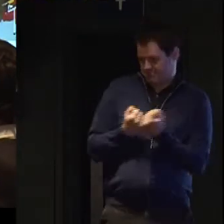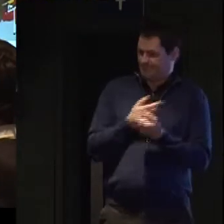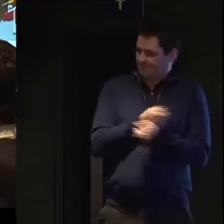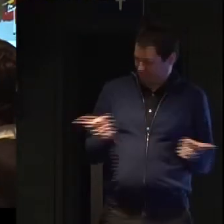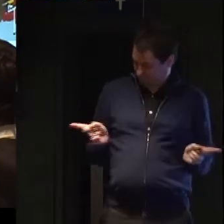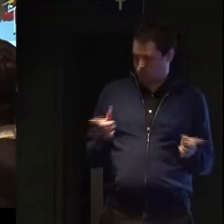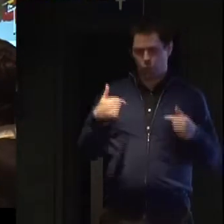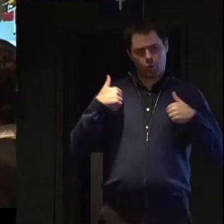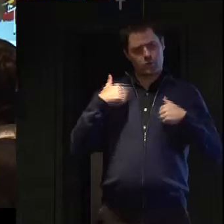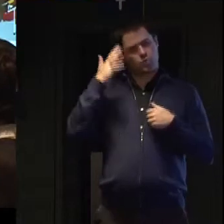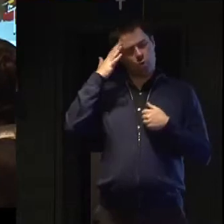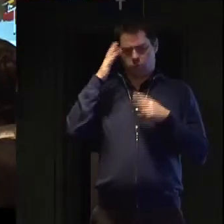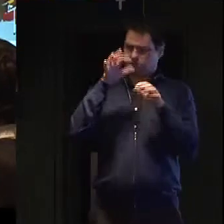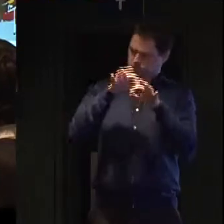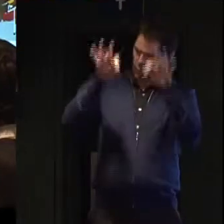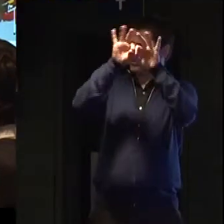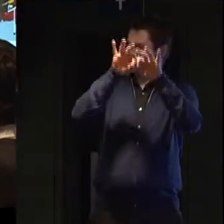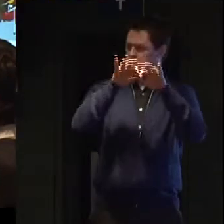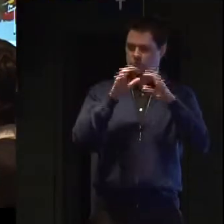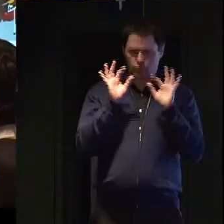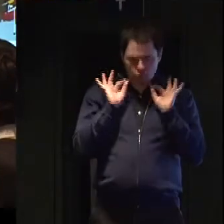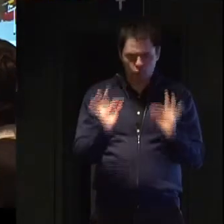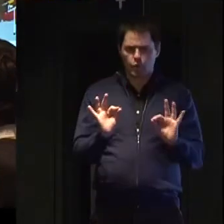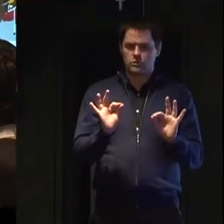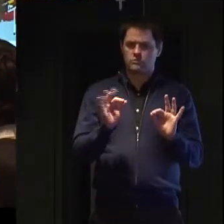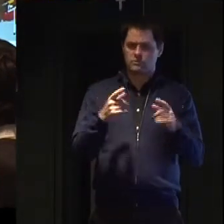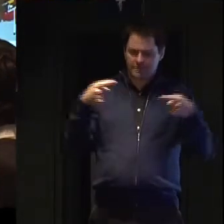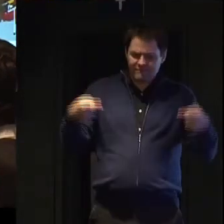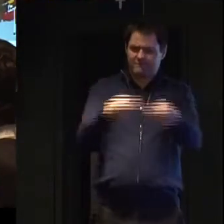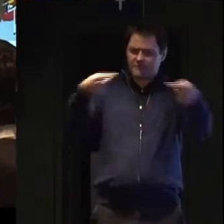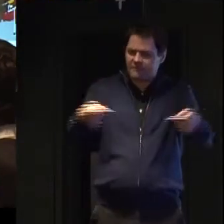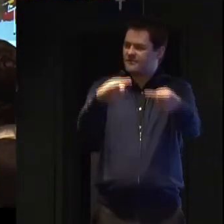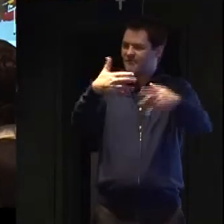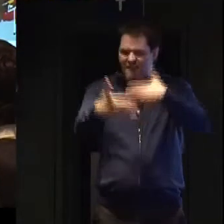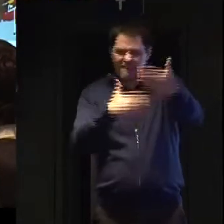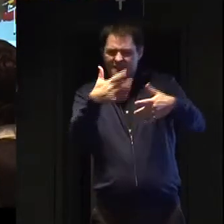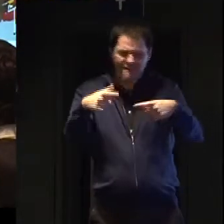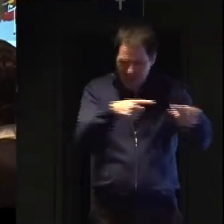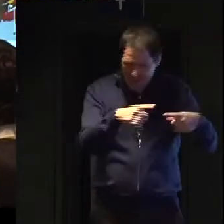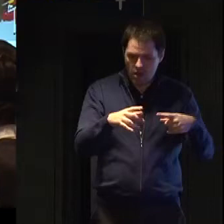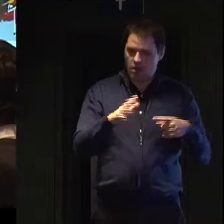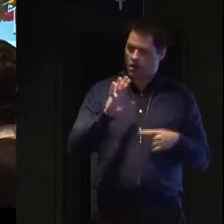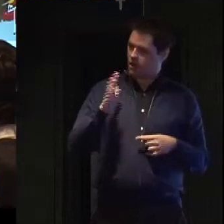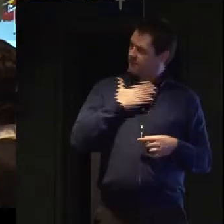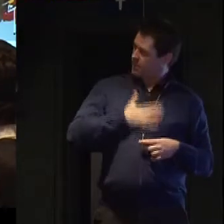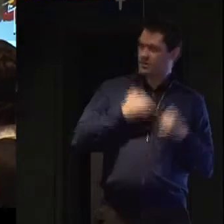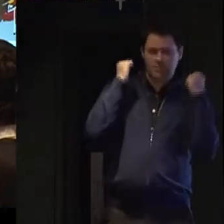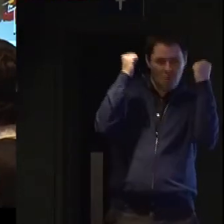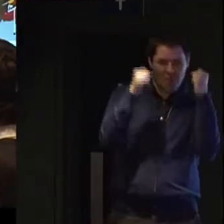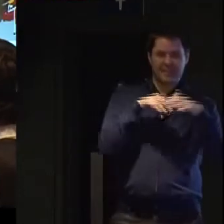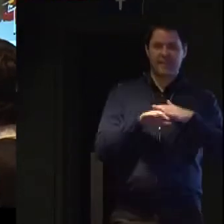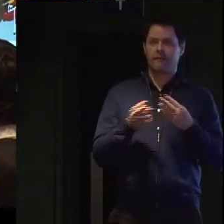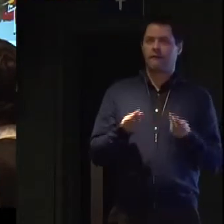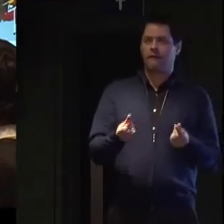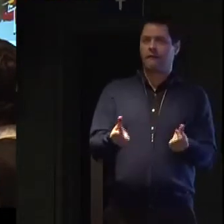as a competition organiser. I think what we want is the experience of going to a Premier League match to be superb in all its aspects. We want it to be the best that it can be,